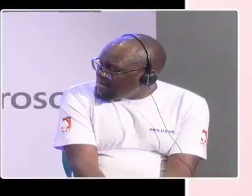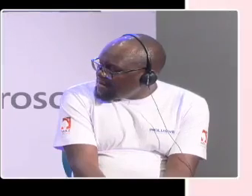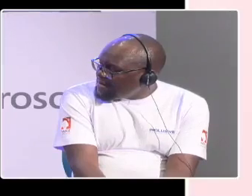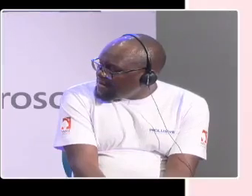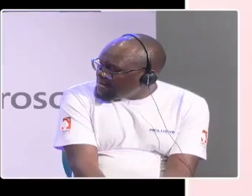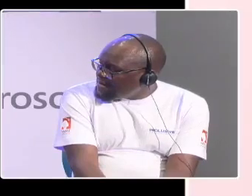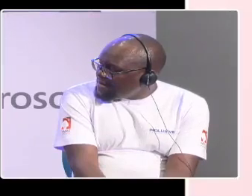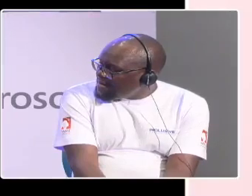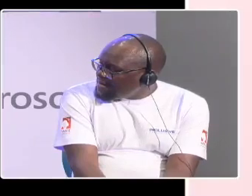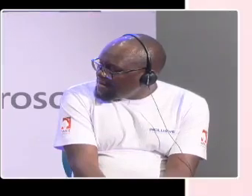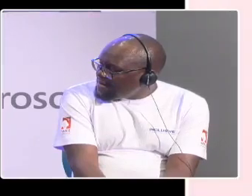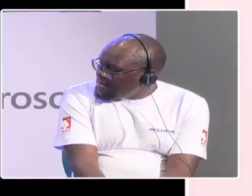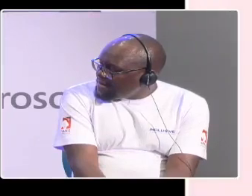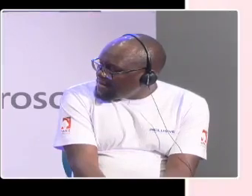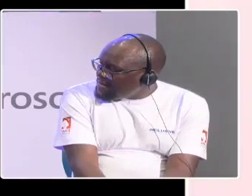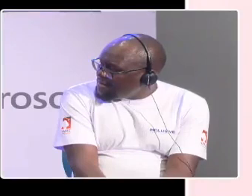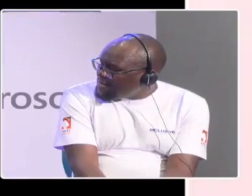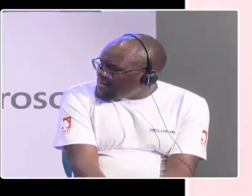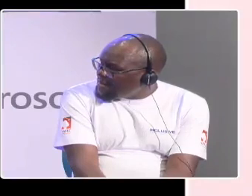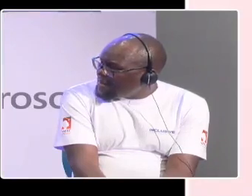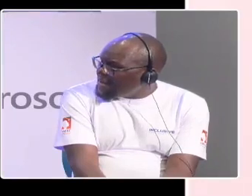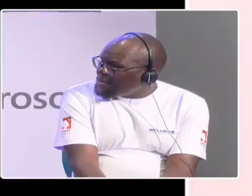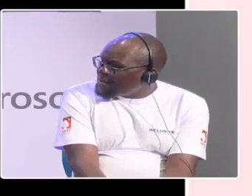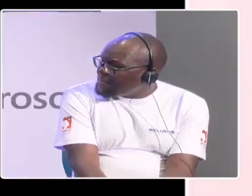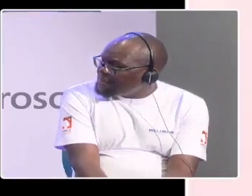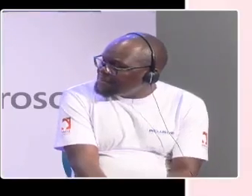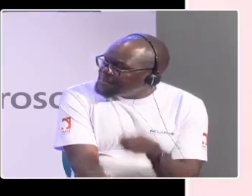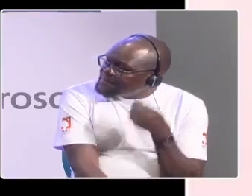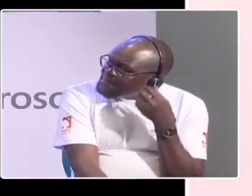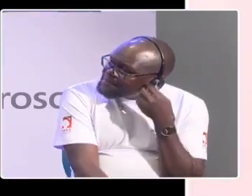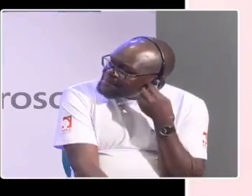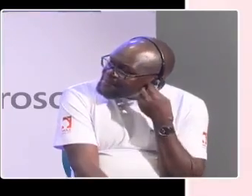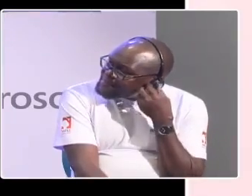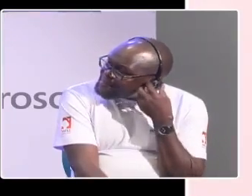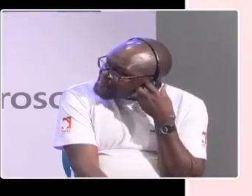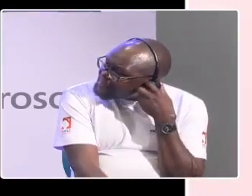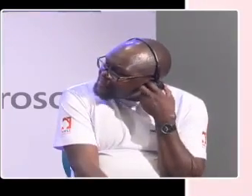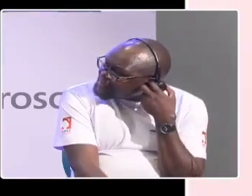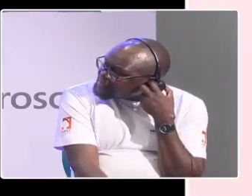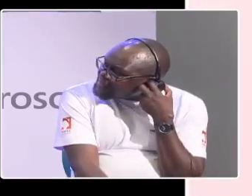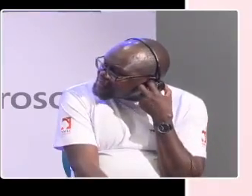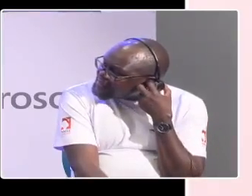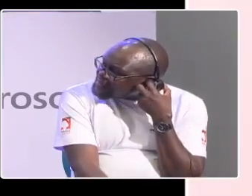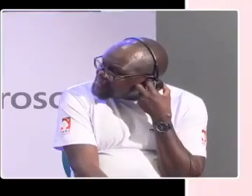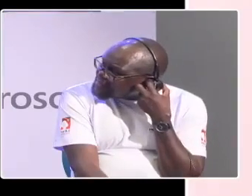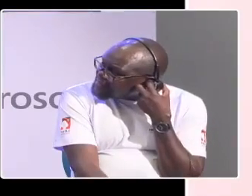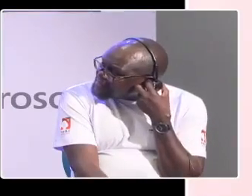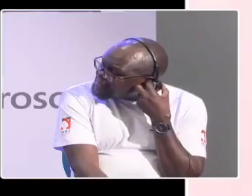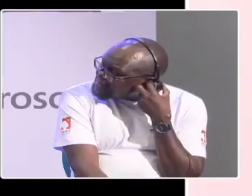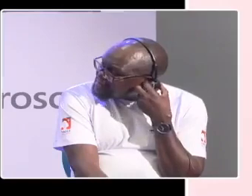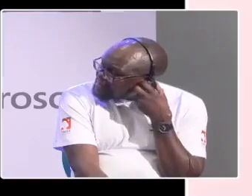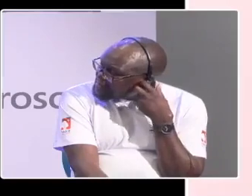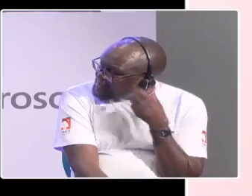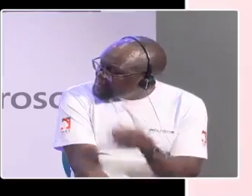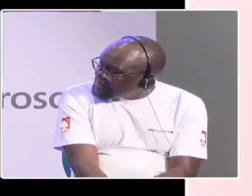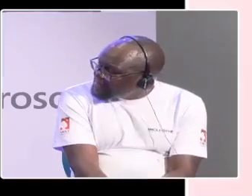achieve. So I want to give an opportunity to 3 people to ask